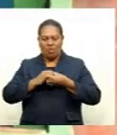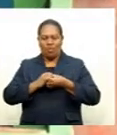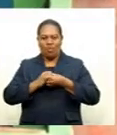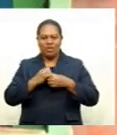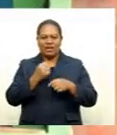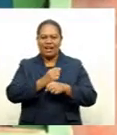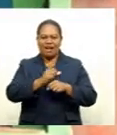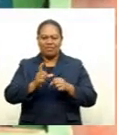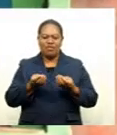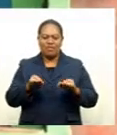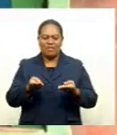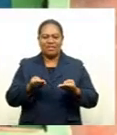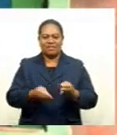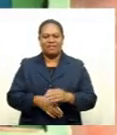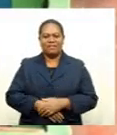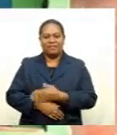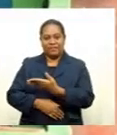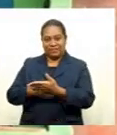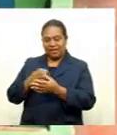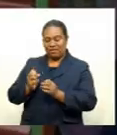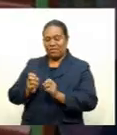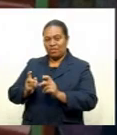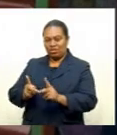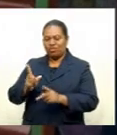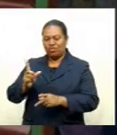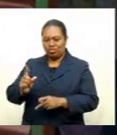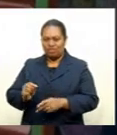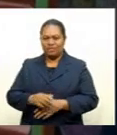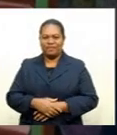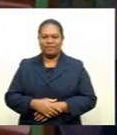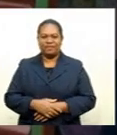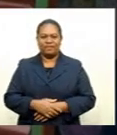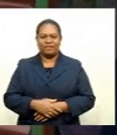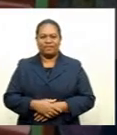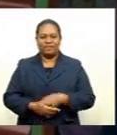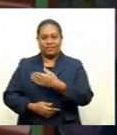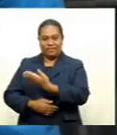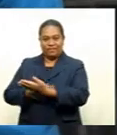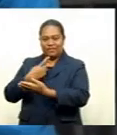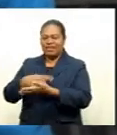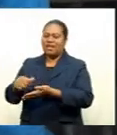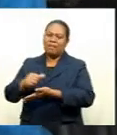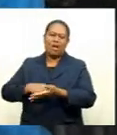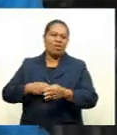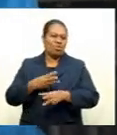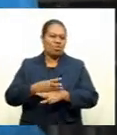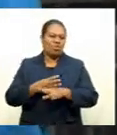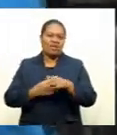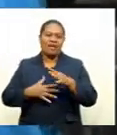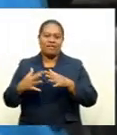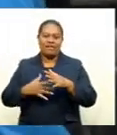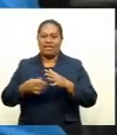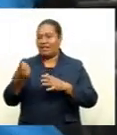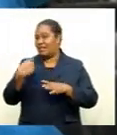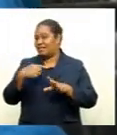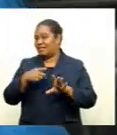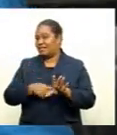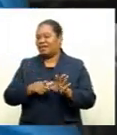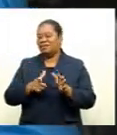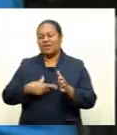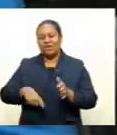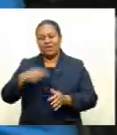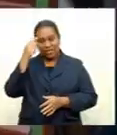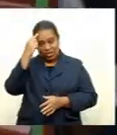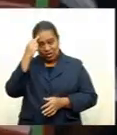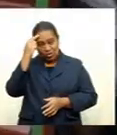ago, Sivoi grabbed the opportunity to do so. I bought a wood fire oven last year because the dream for a